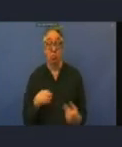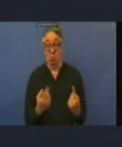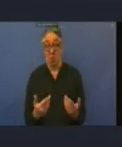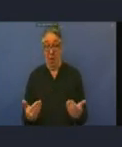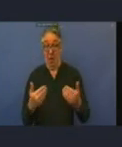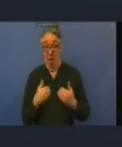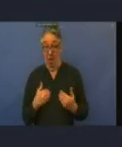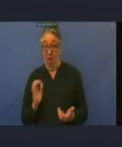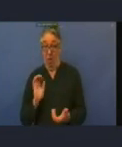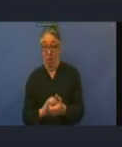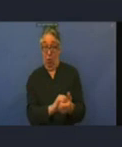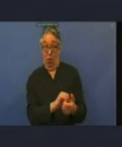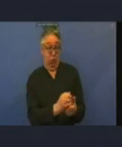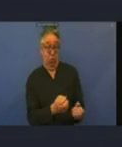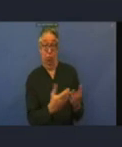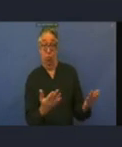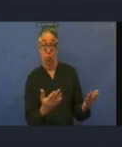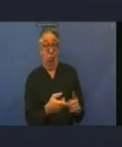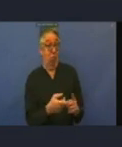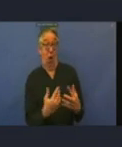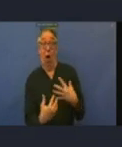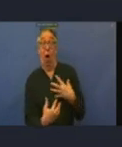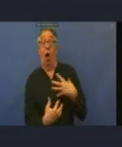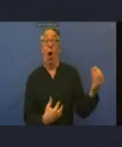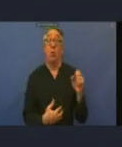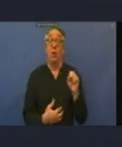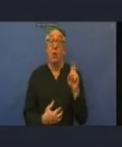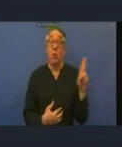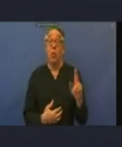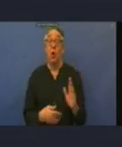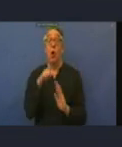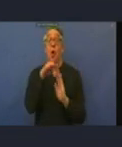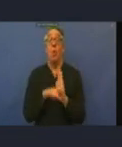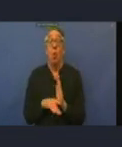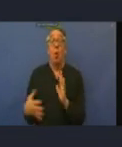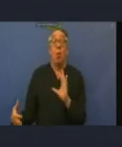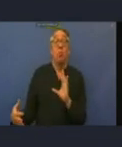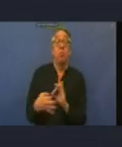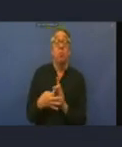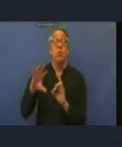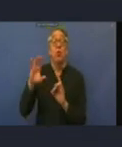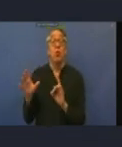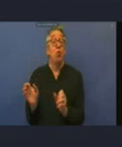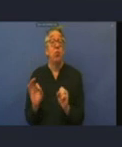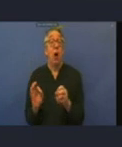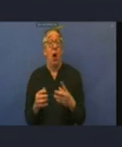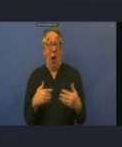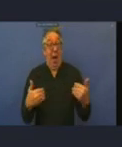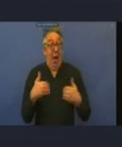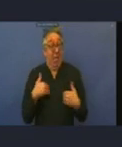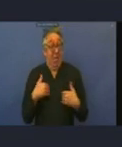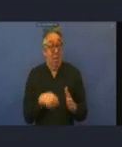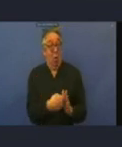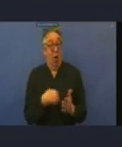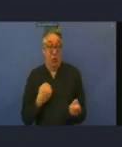from countries outside the EU, outside the program, of countries non-associated to the program. Now we have a question from